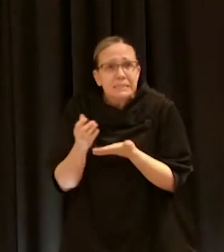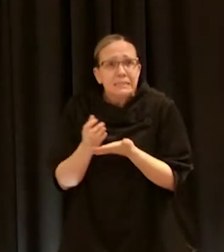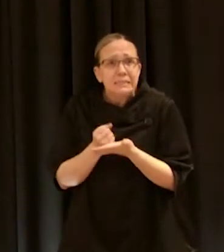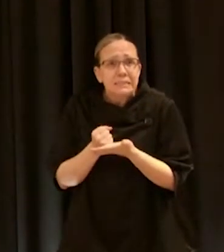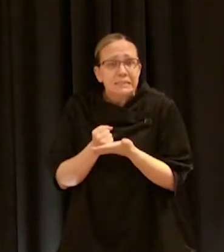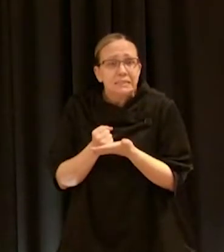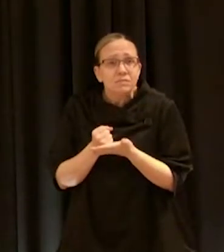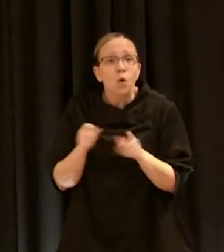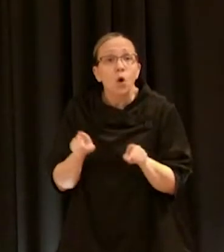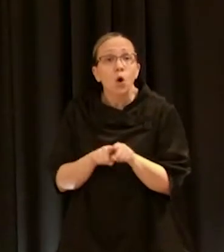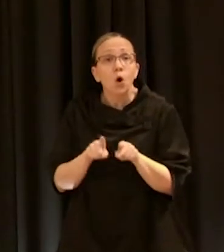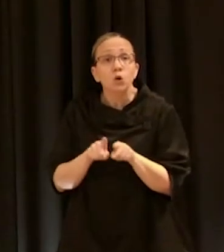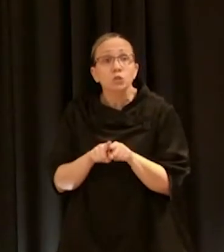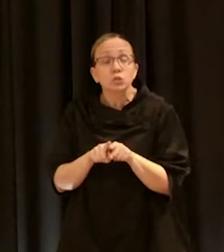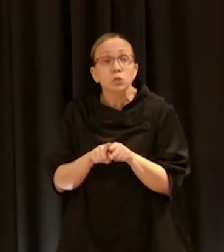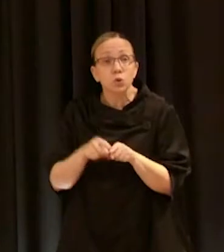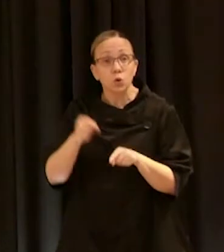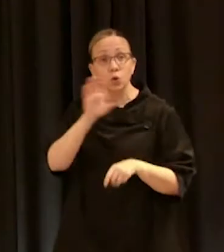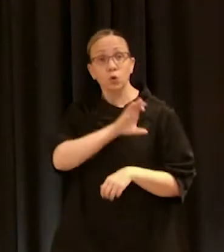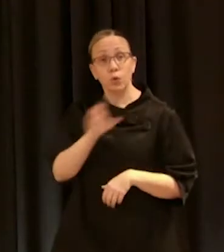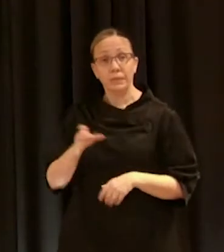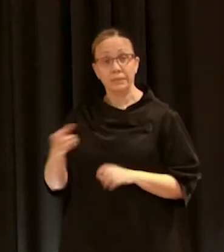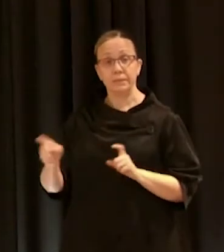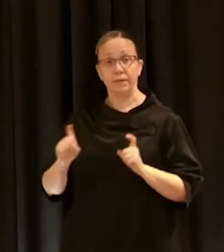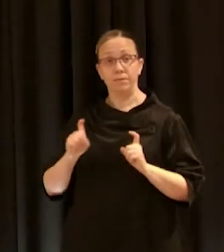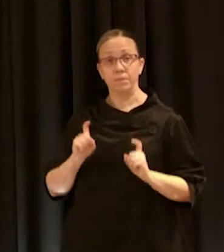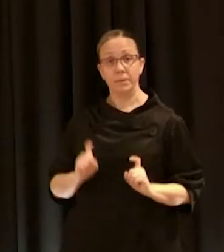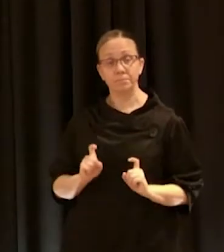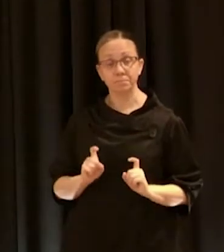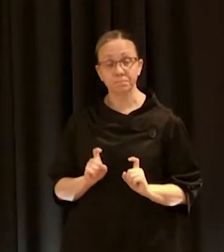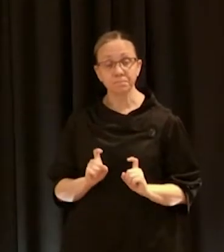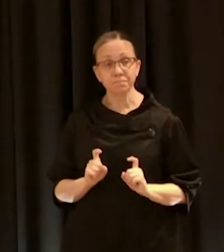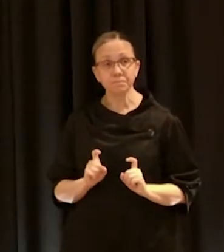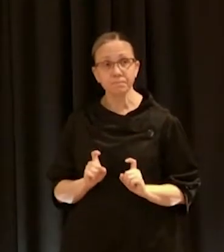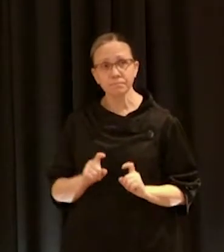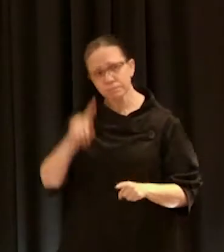that for which also I am apprehended of